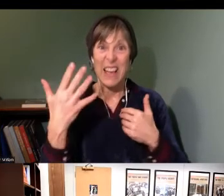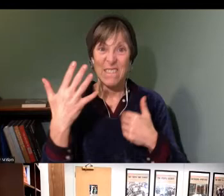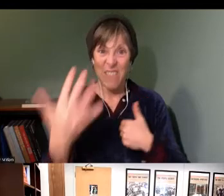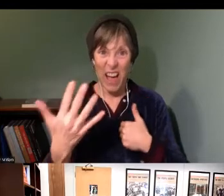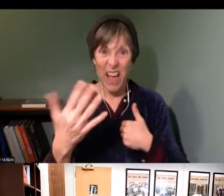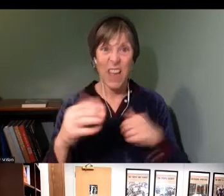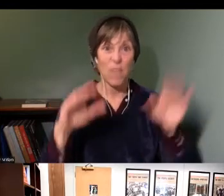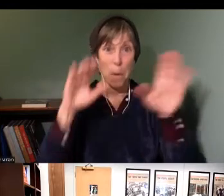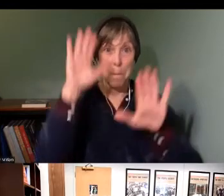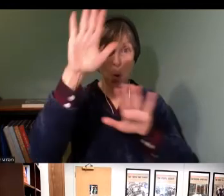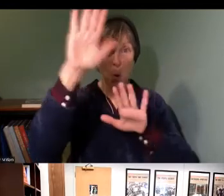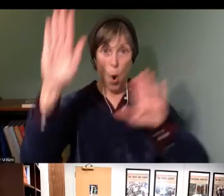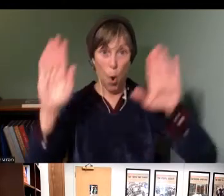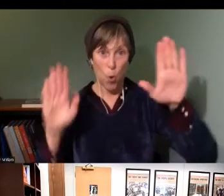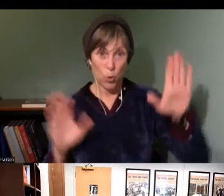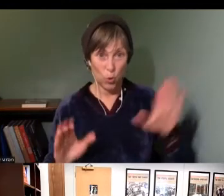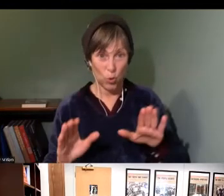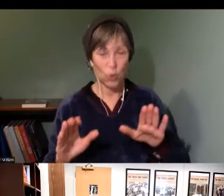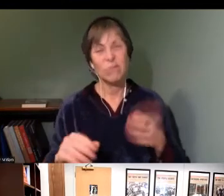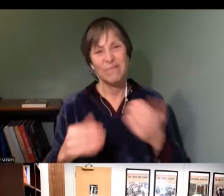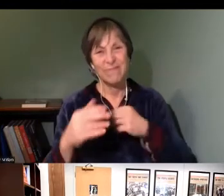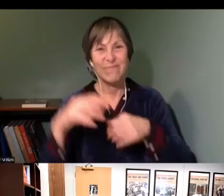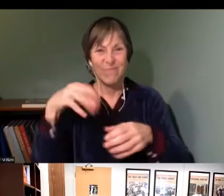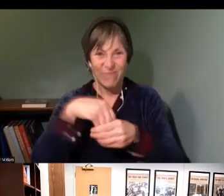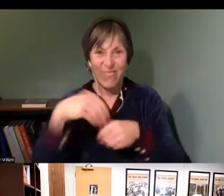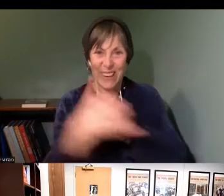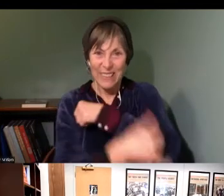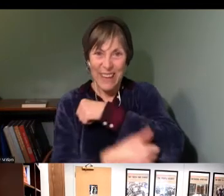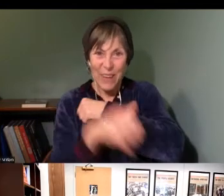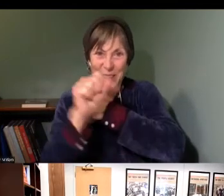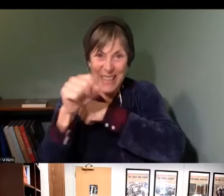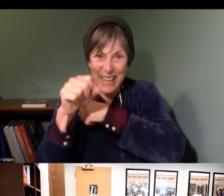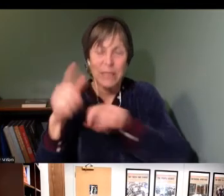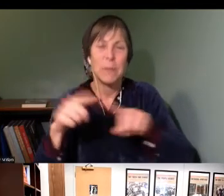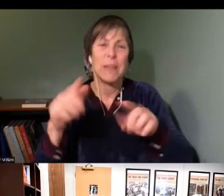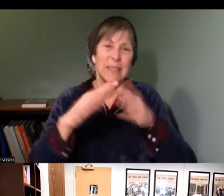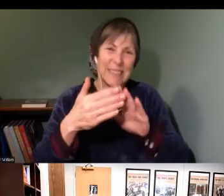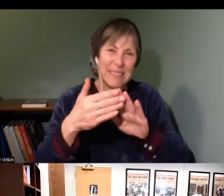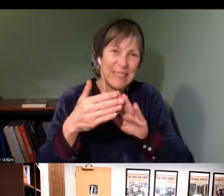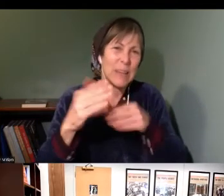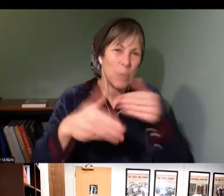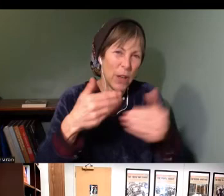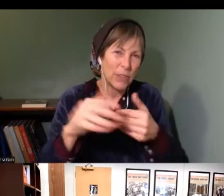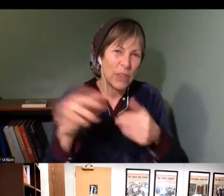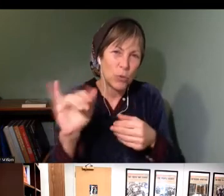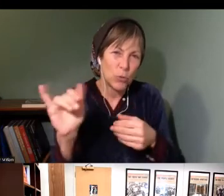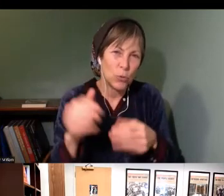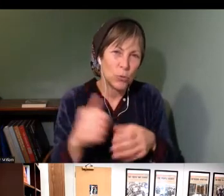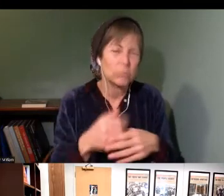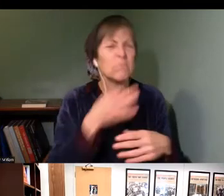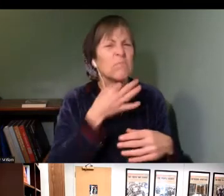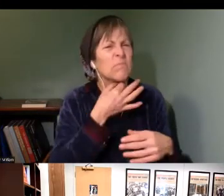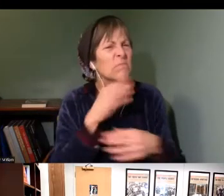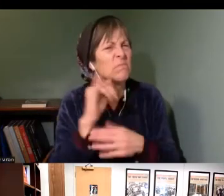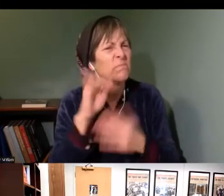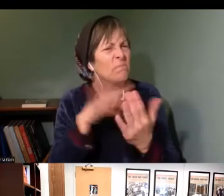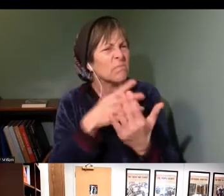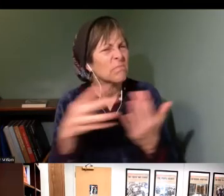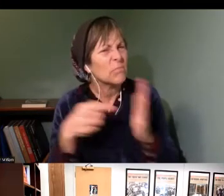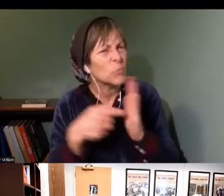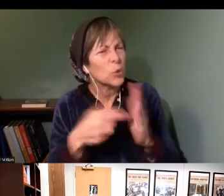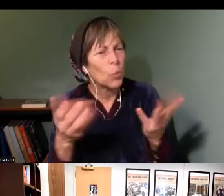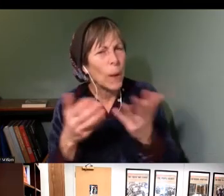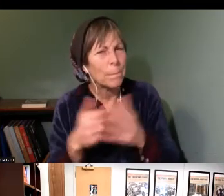part of our our counties but they're part of the municipal process what what what was that showing i mean it sounds it looked like